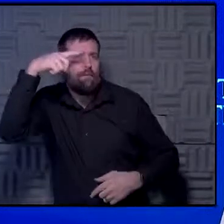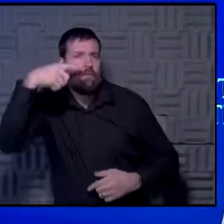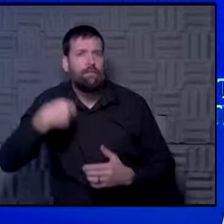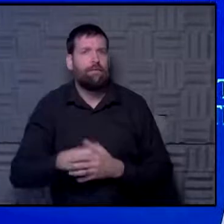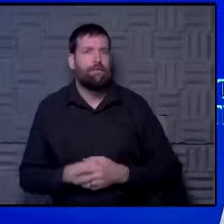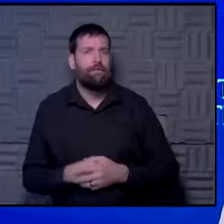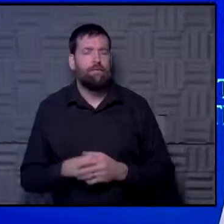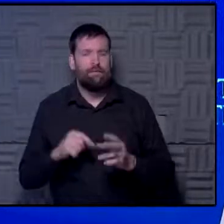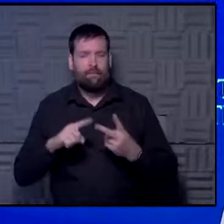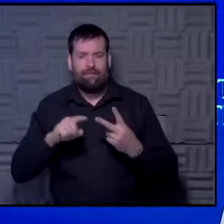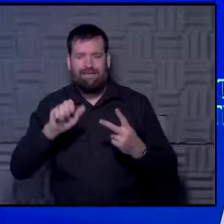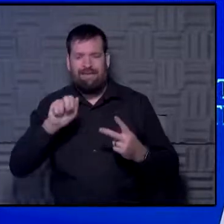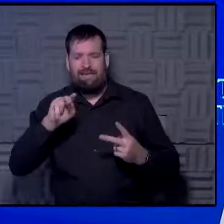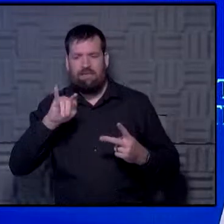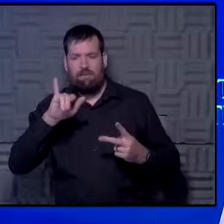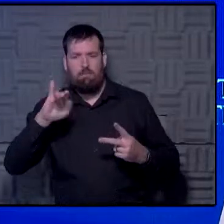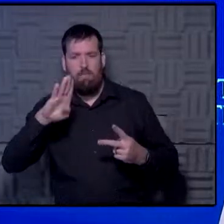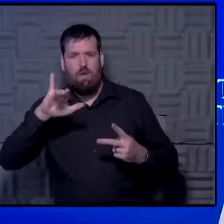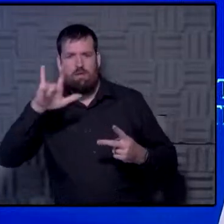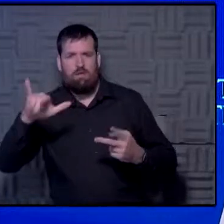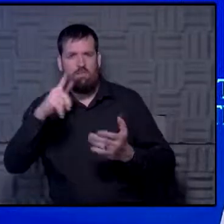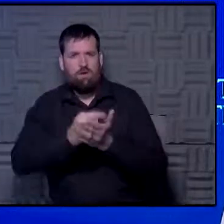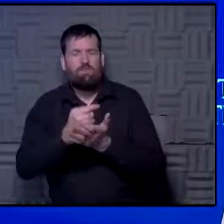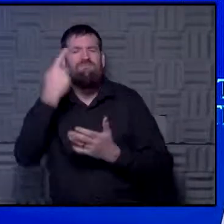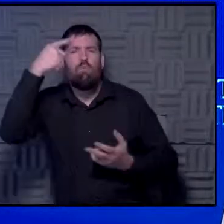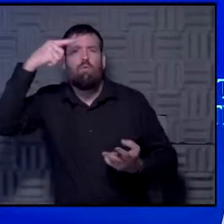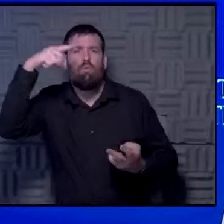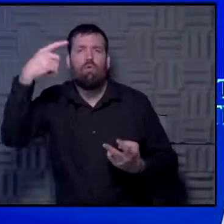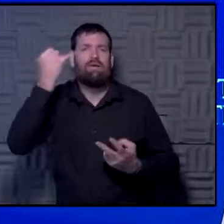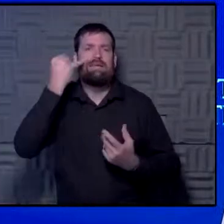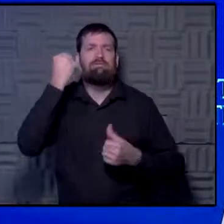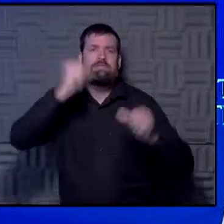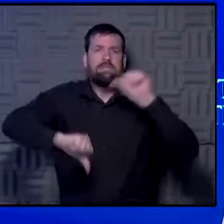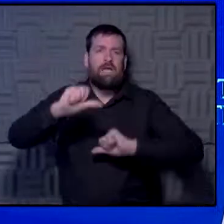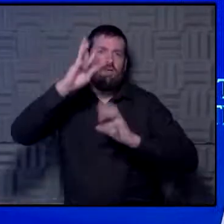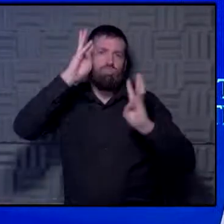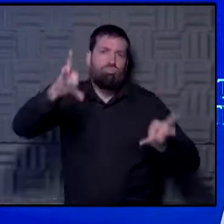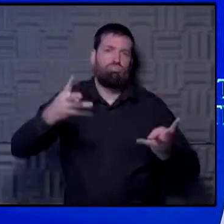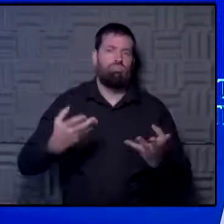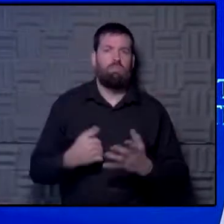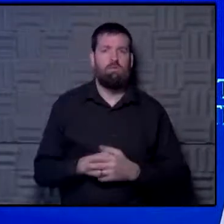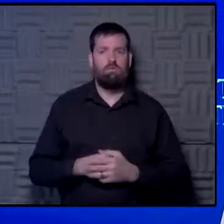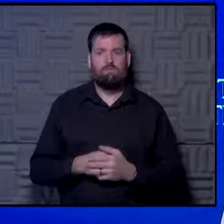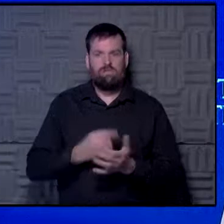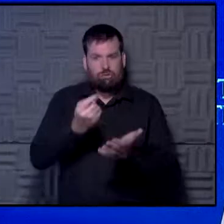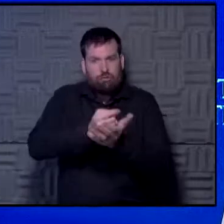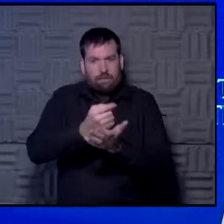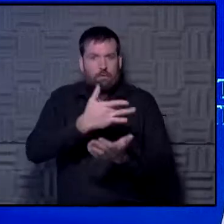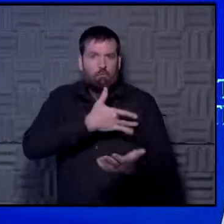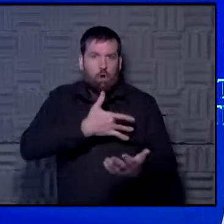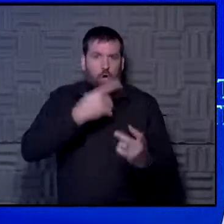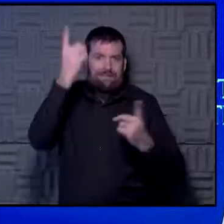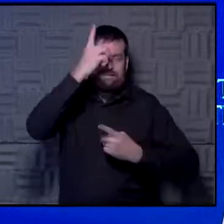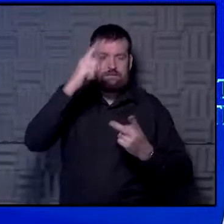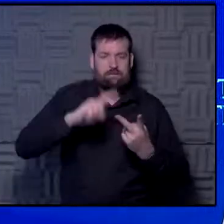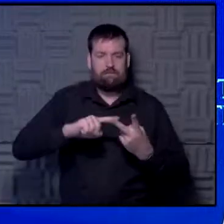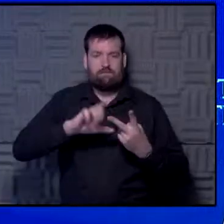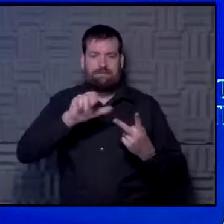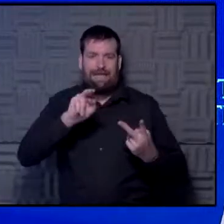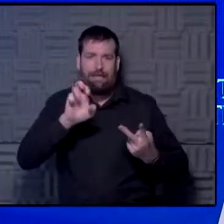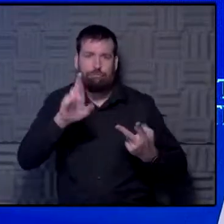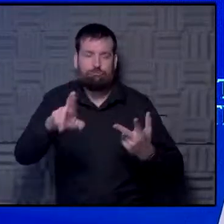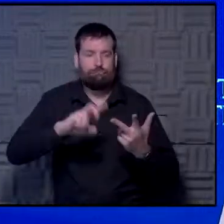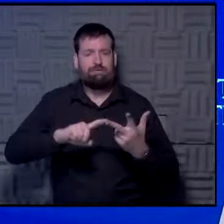we trying to get monoclonal antibodies if science isn't real? Why is the treatment of heart disease and cancer